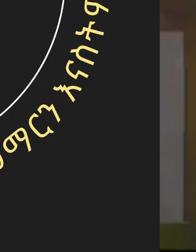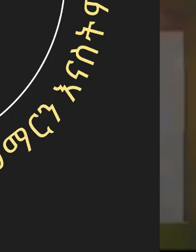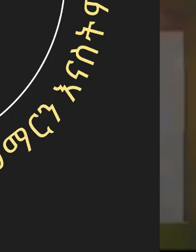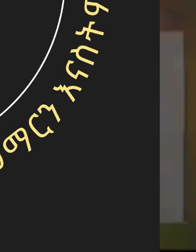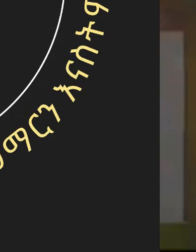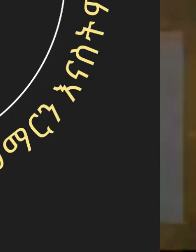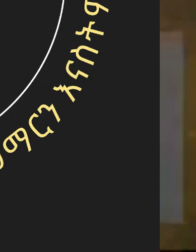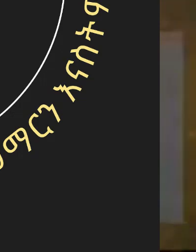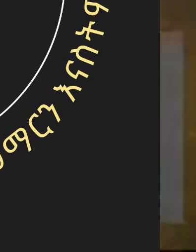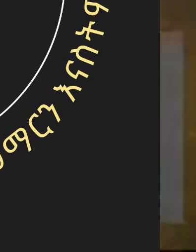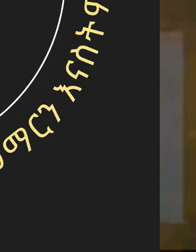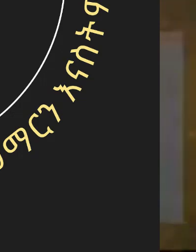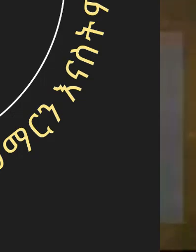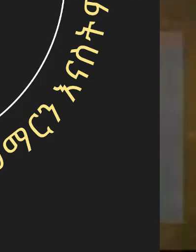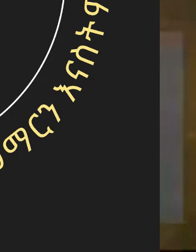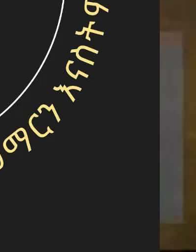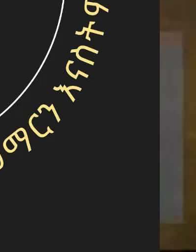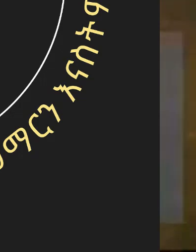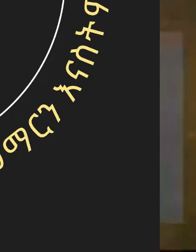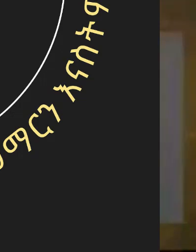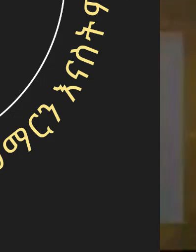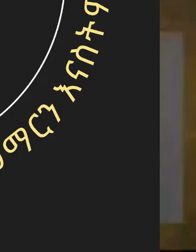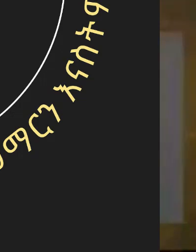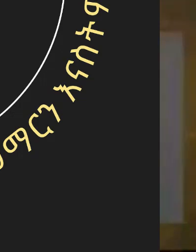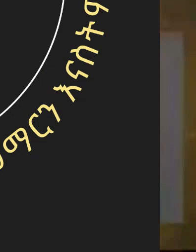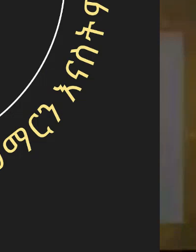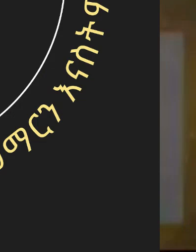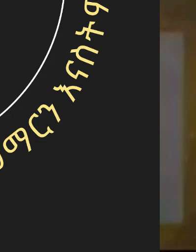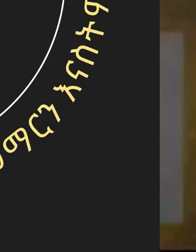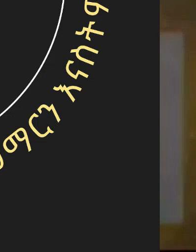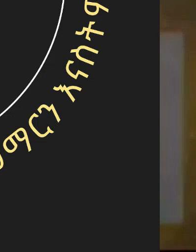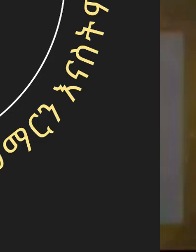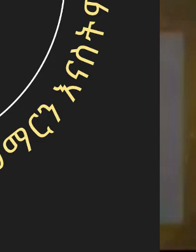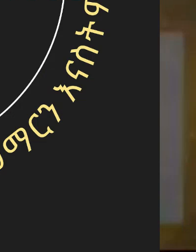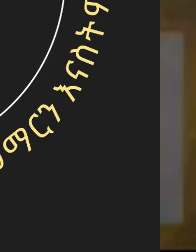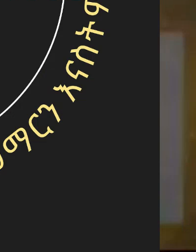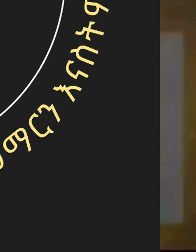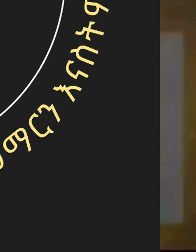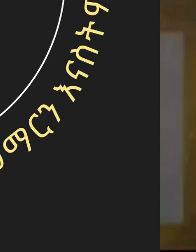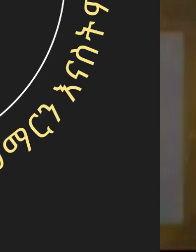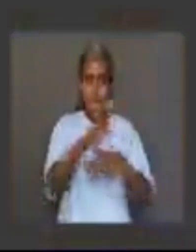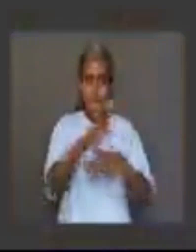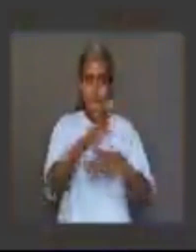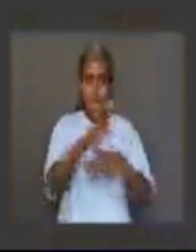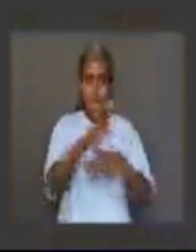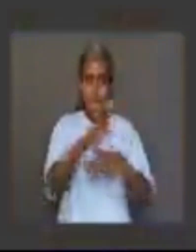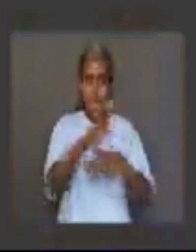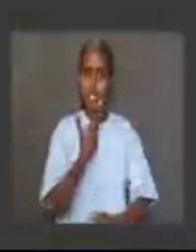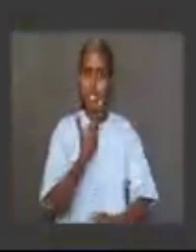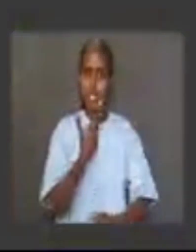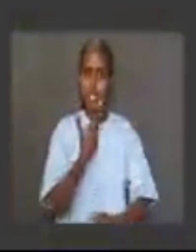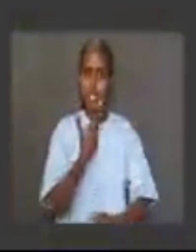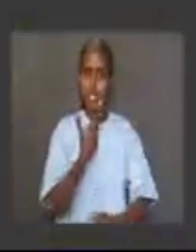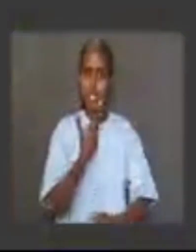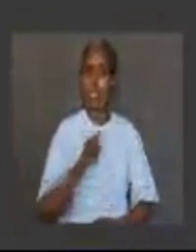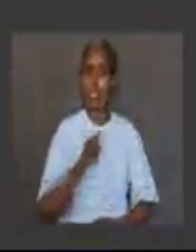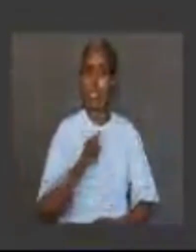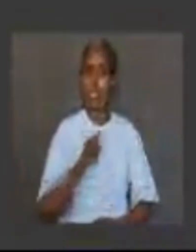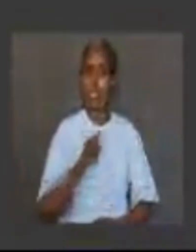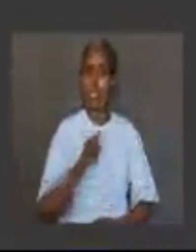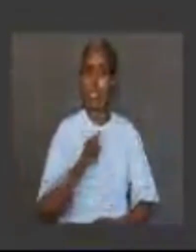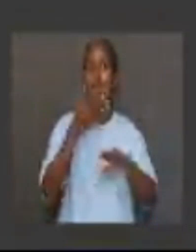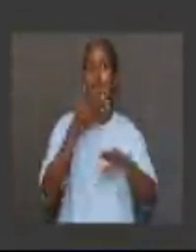Hello again, students. You might have listed all of the elements one after another, as we